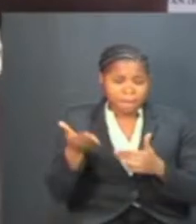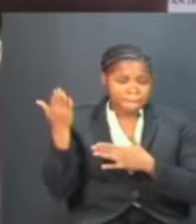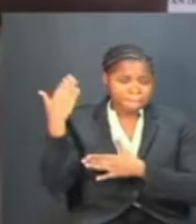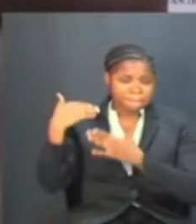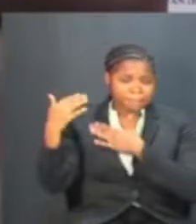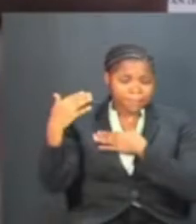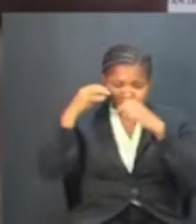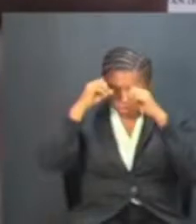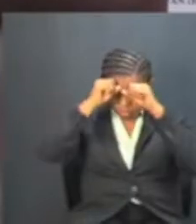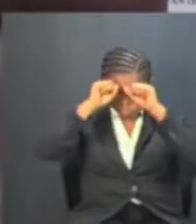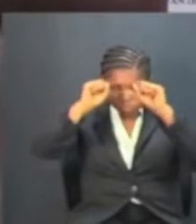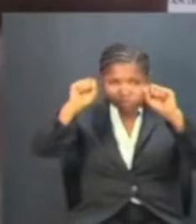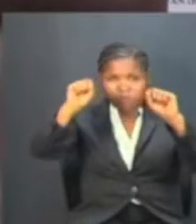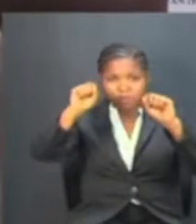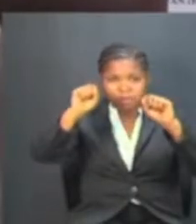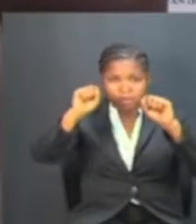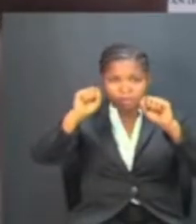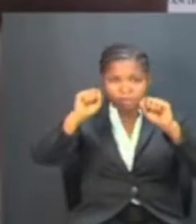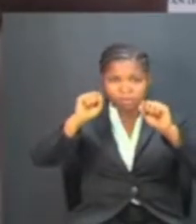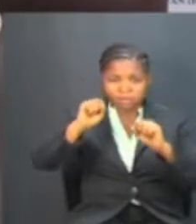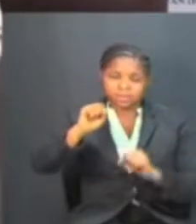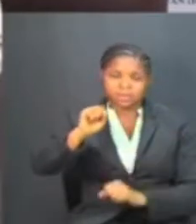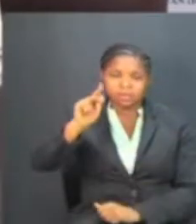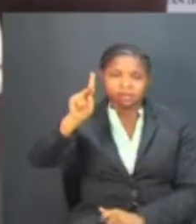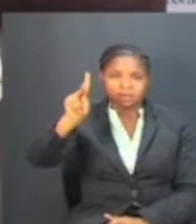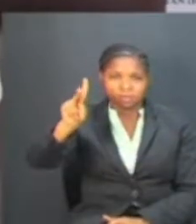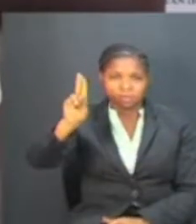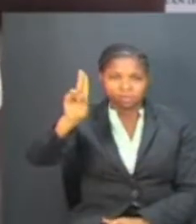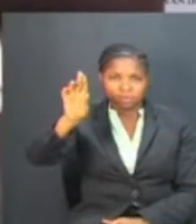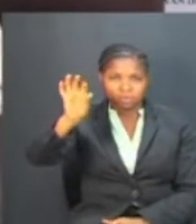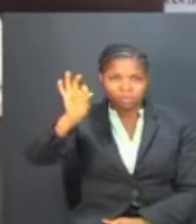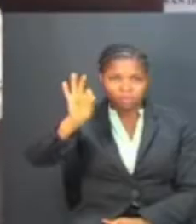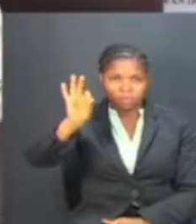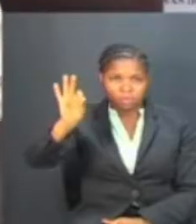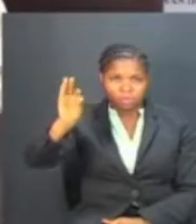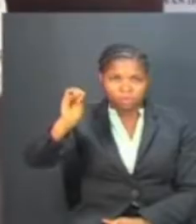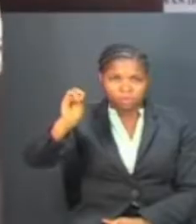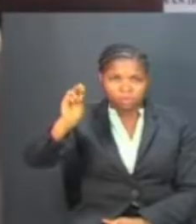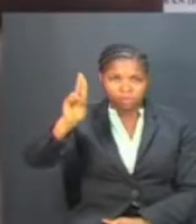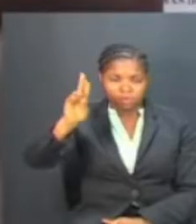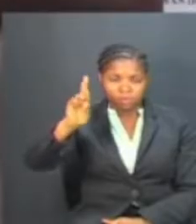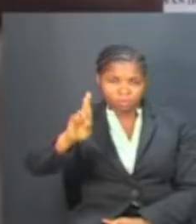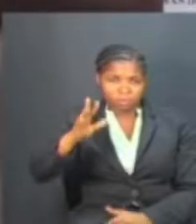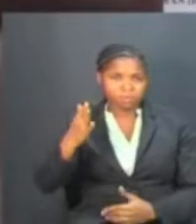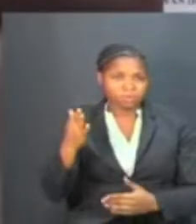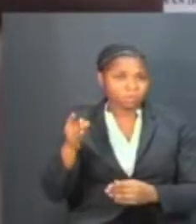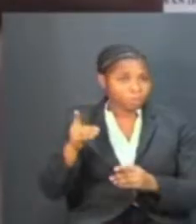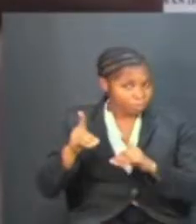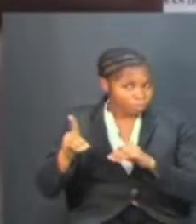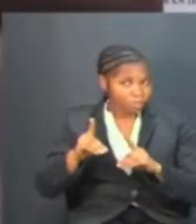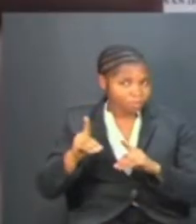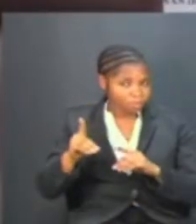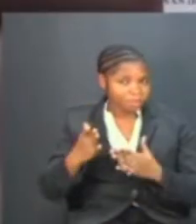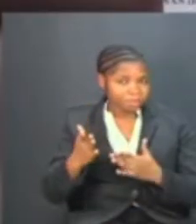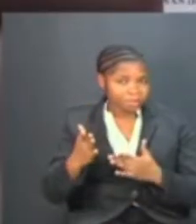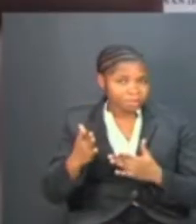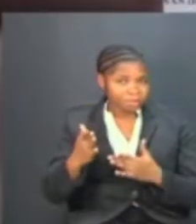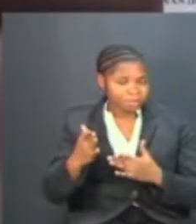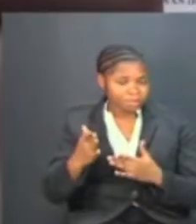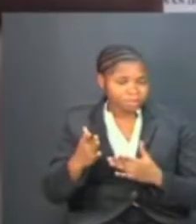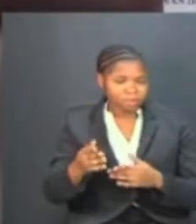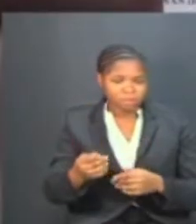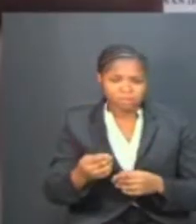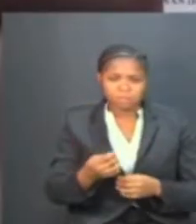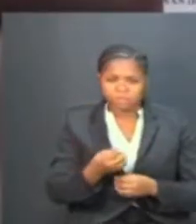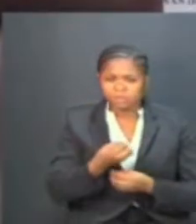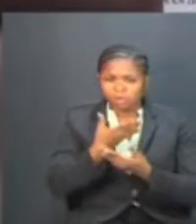minister, then through the president, had also declared Friday during the President Kufuor era for